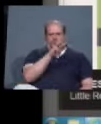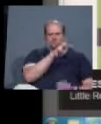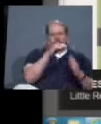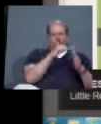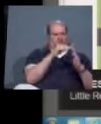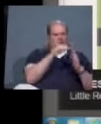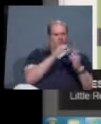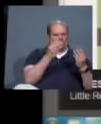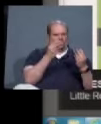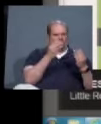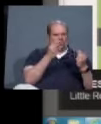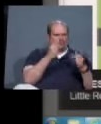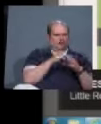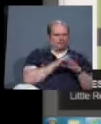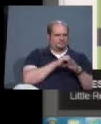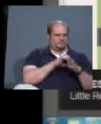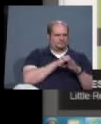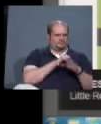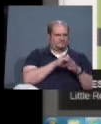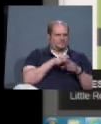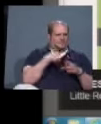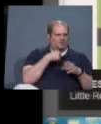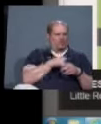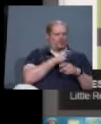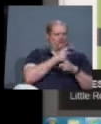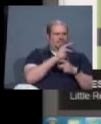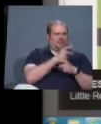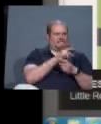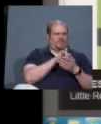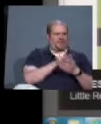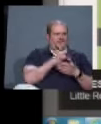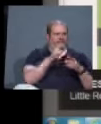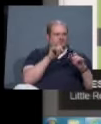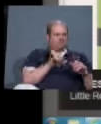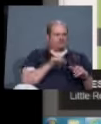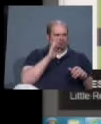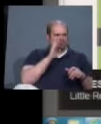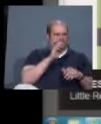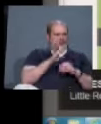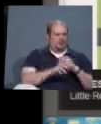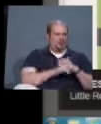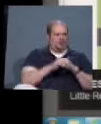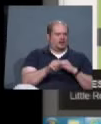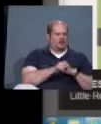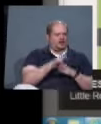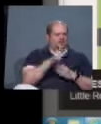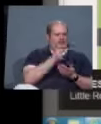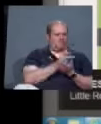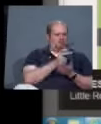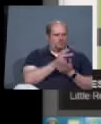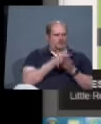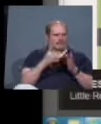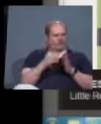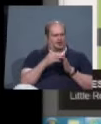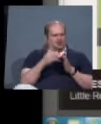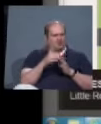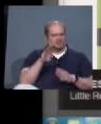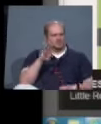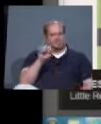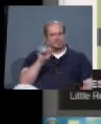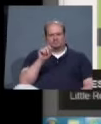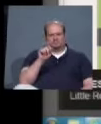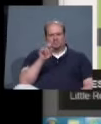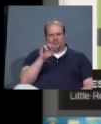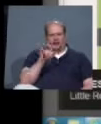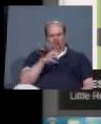the property. We're going to keep that one as it is. We're going to add another parking lot over there at the corner of Battery